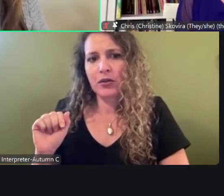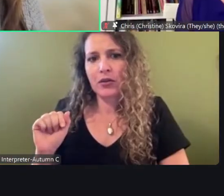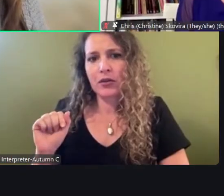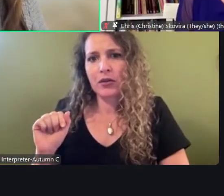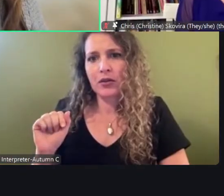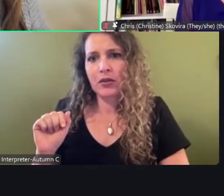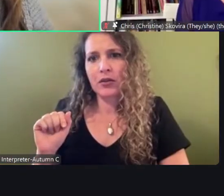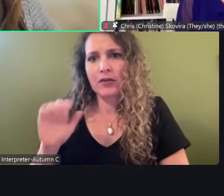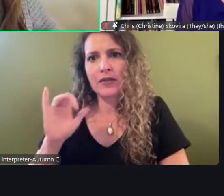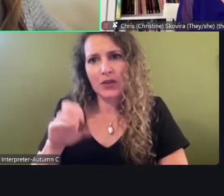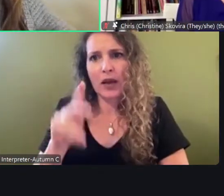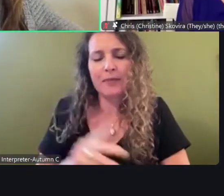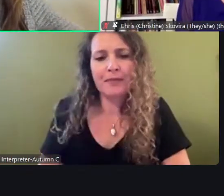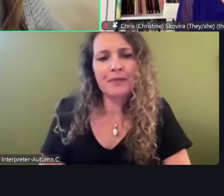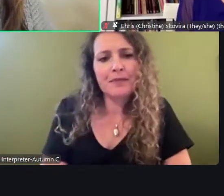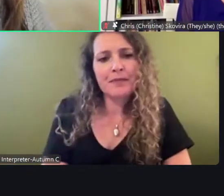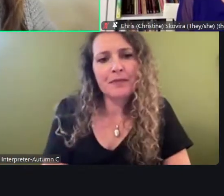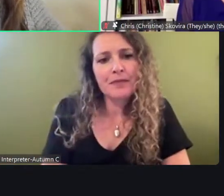Okay, that's okay.